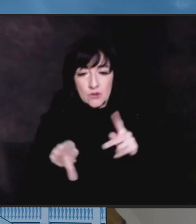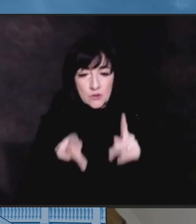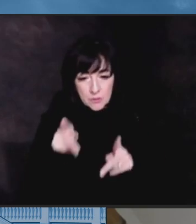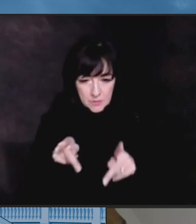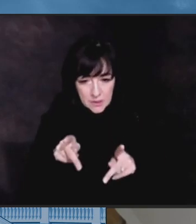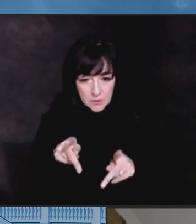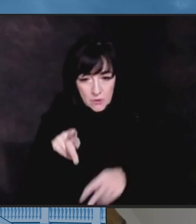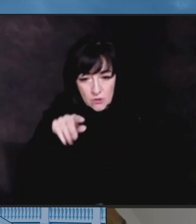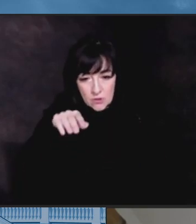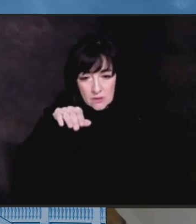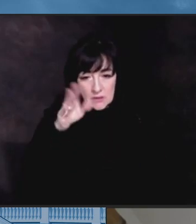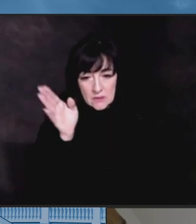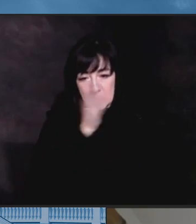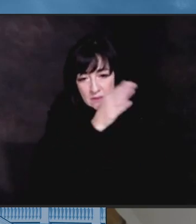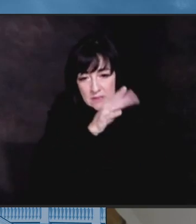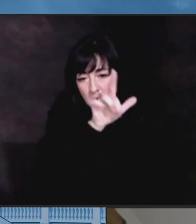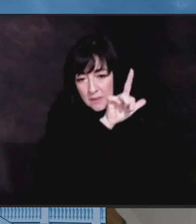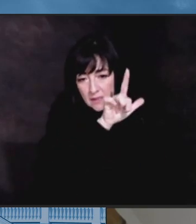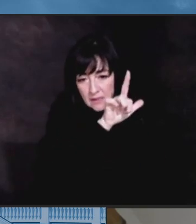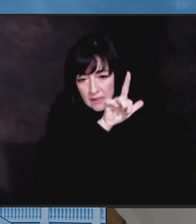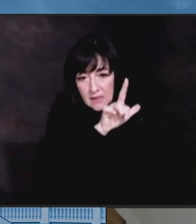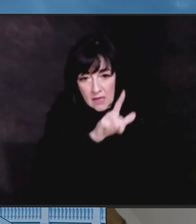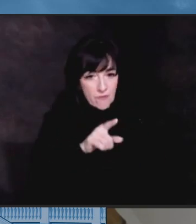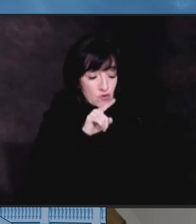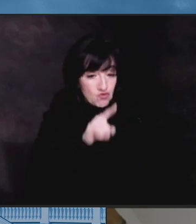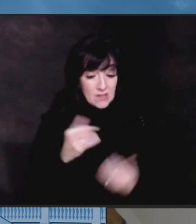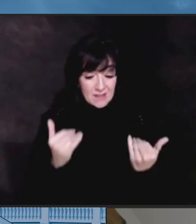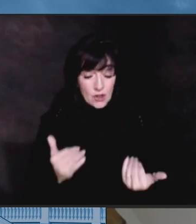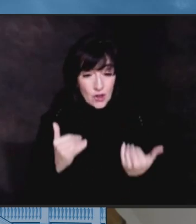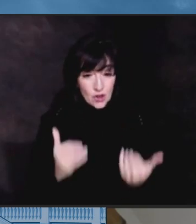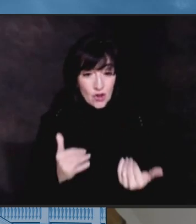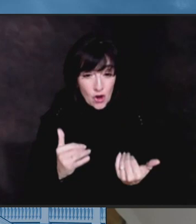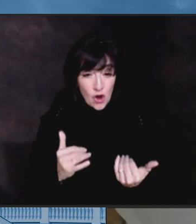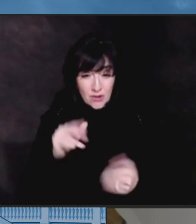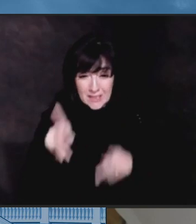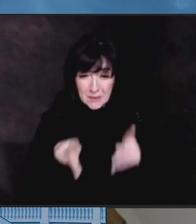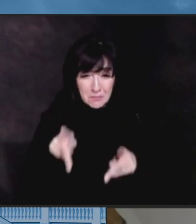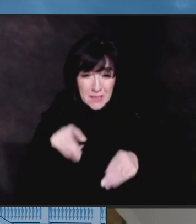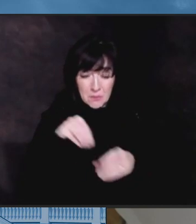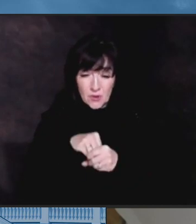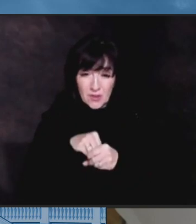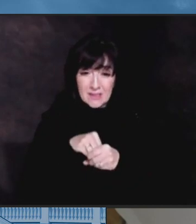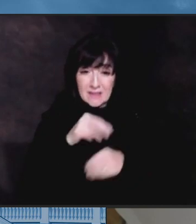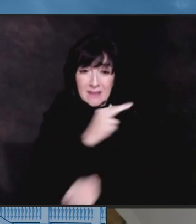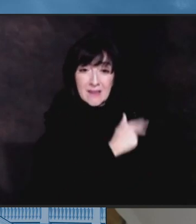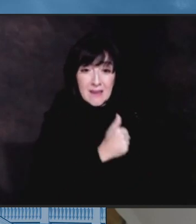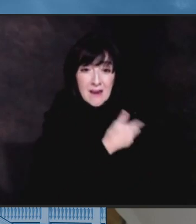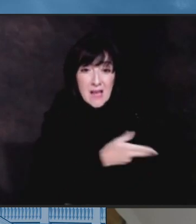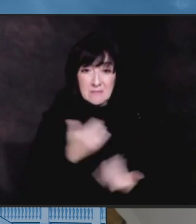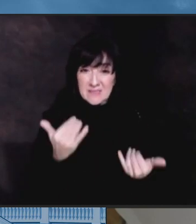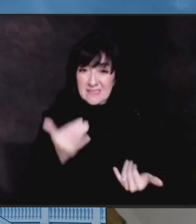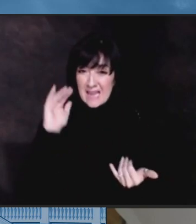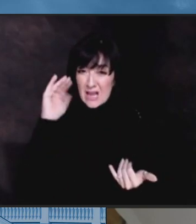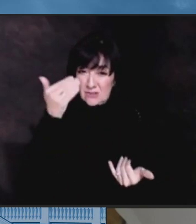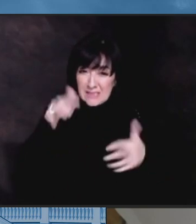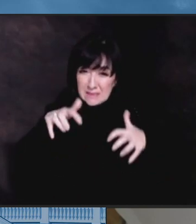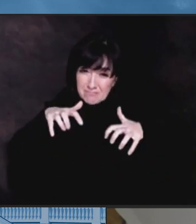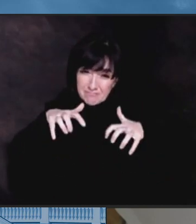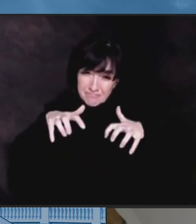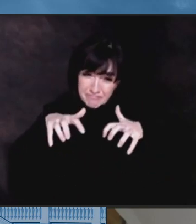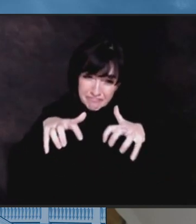hospitalizations far left, the current hospitalizations really trending steeply upwards. And we'll see in a minute how it